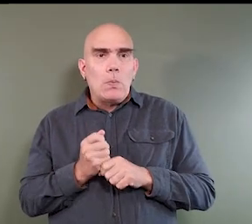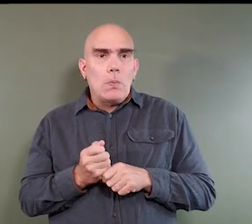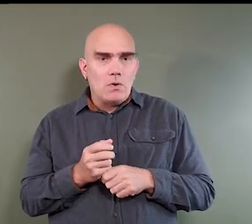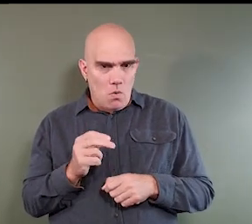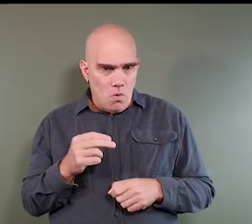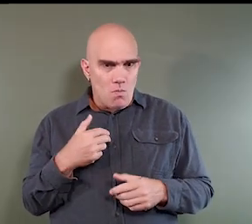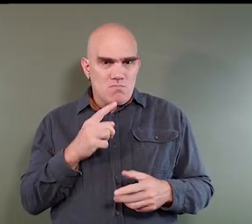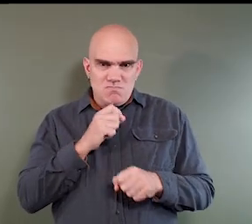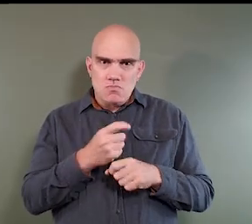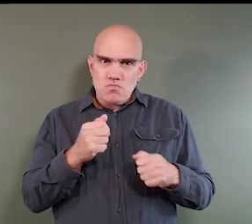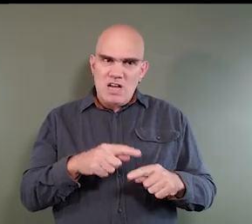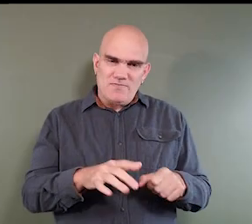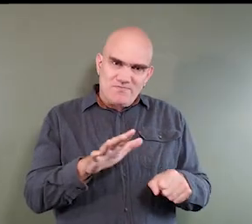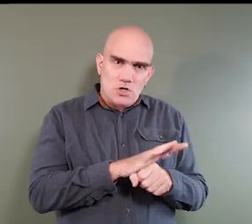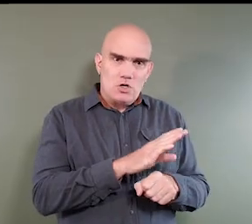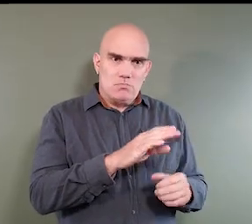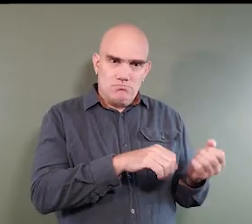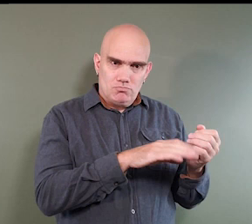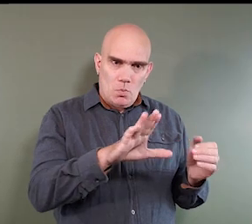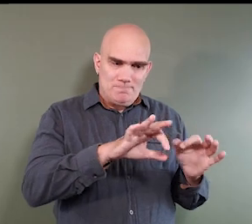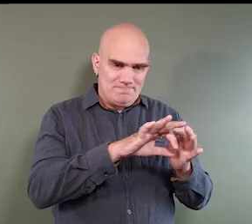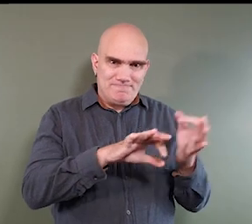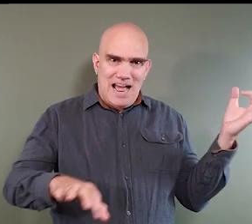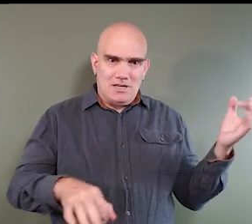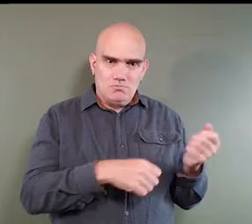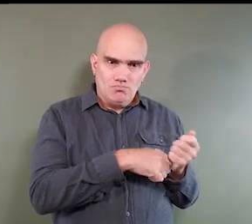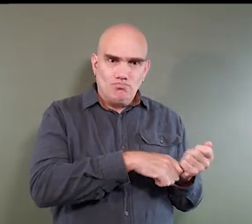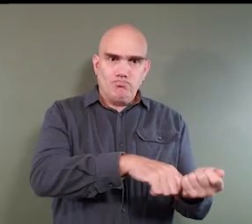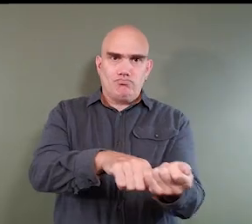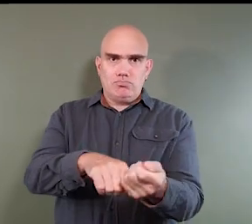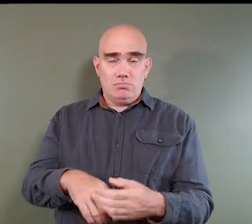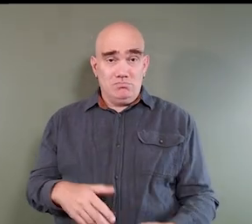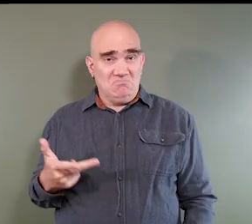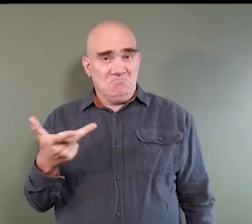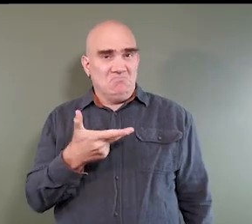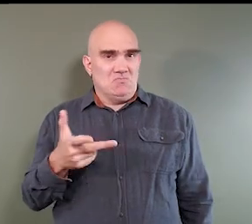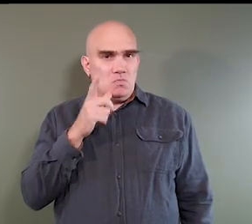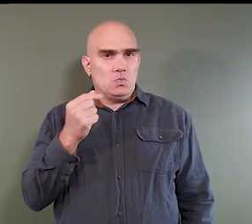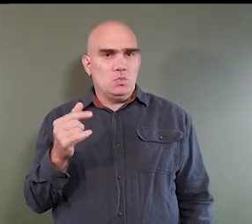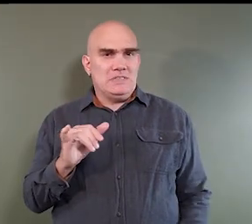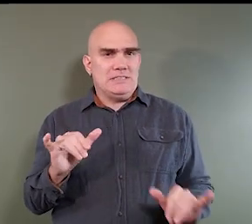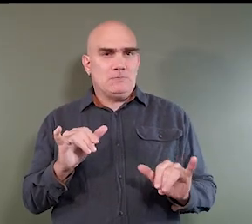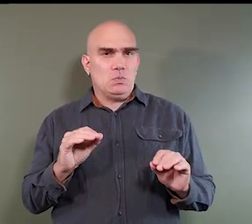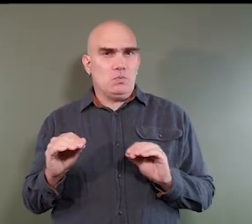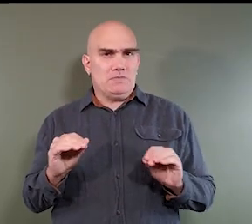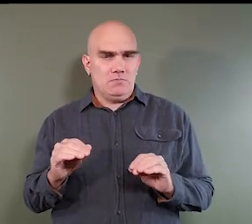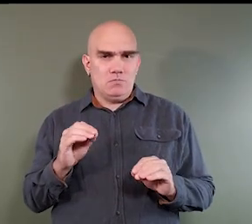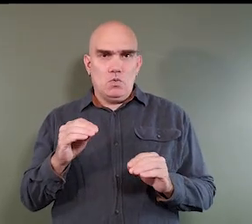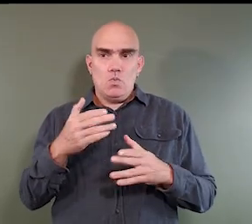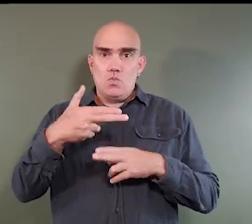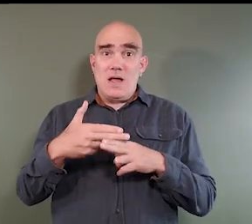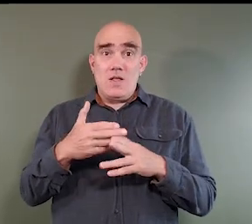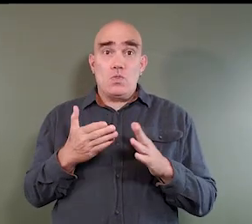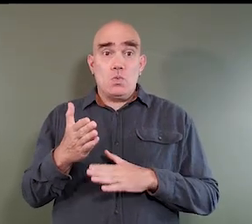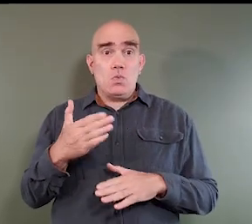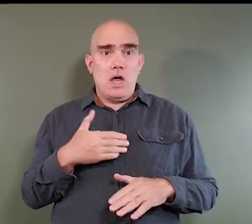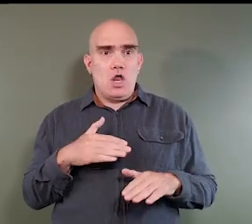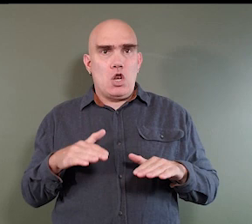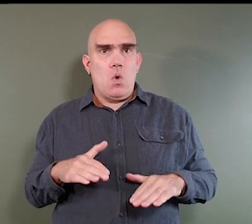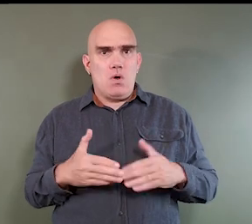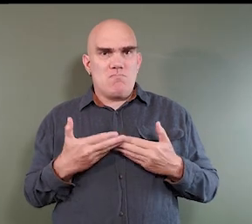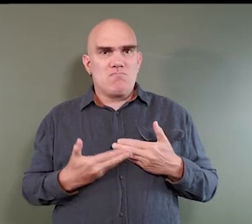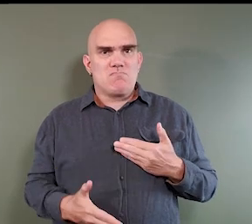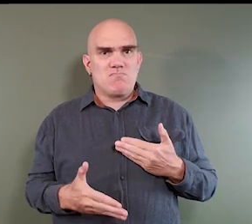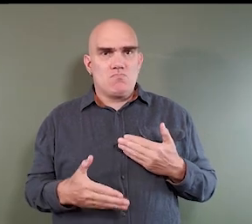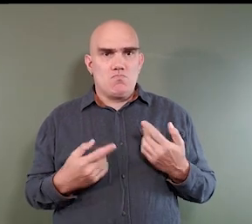front as we do this. Marcela and David and I are going to be doing a very similar movement, putting weight through their lower extremities as they're